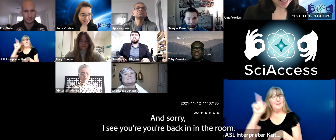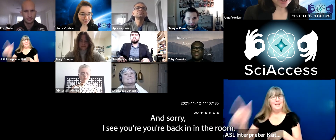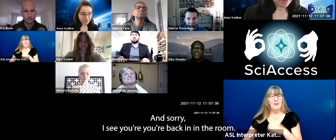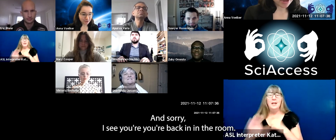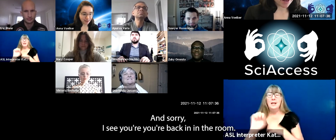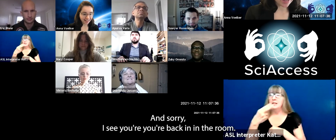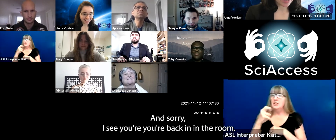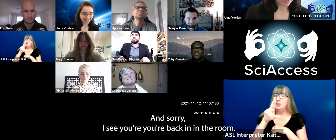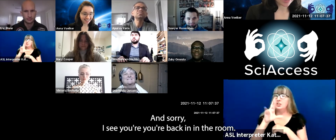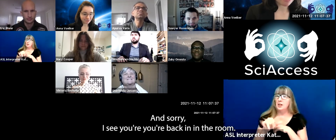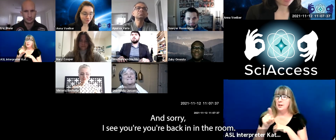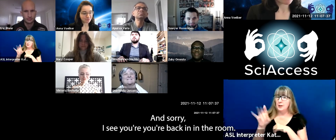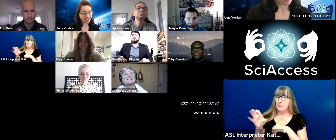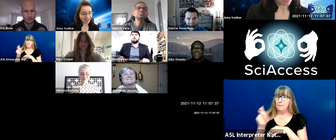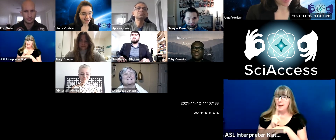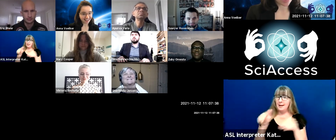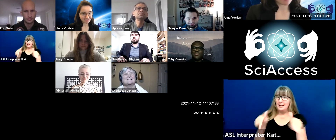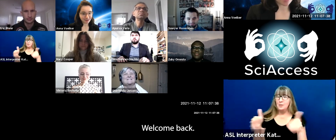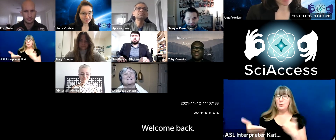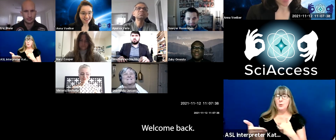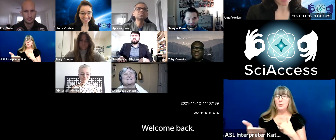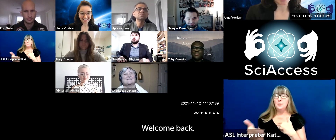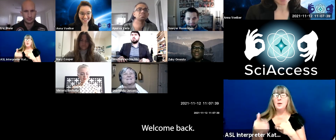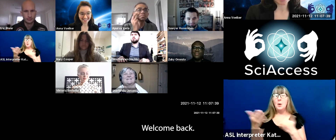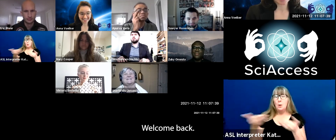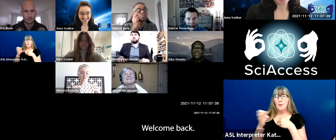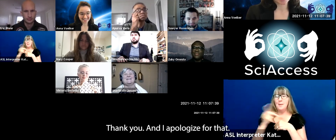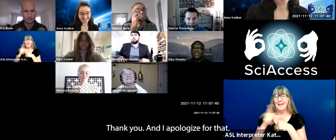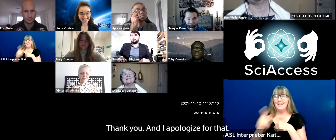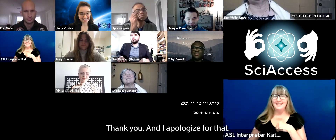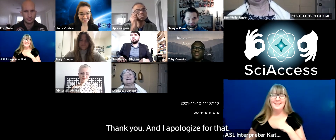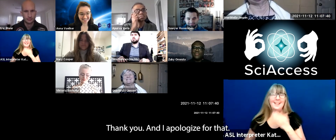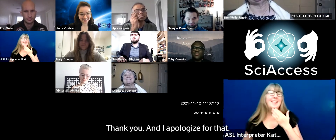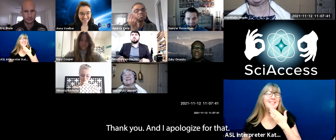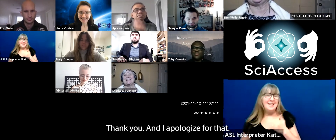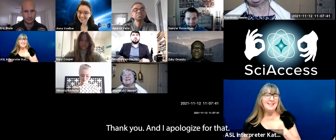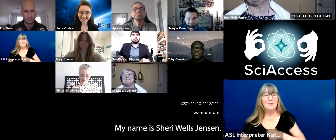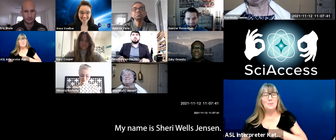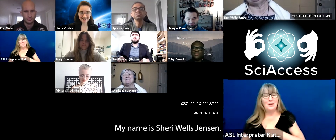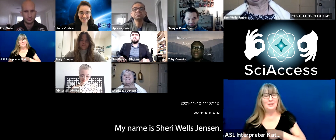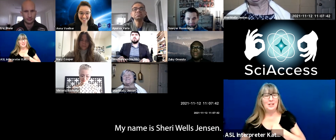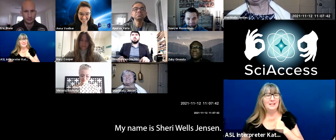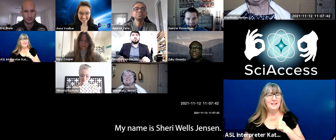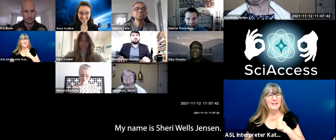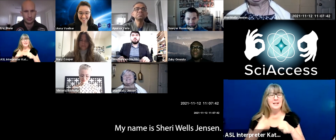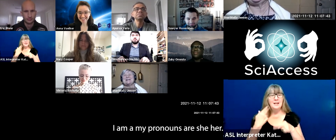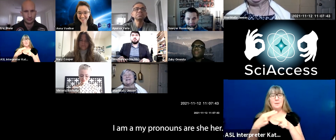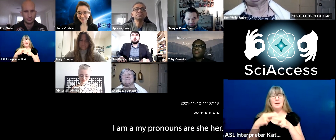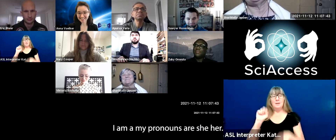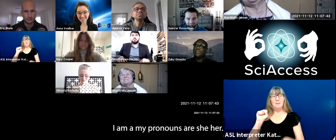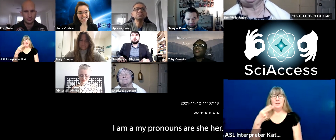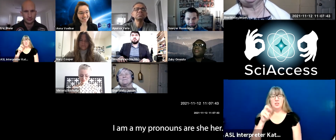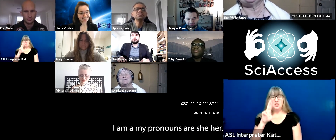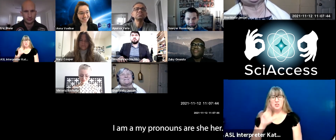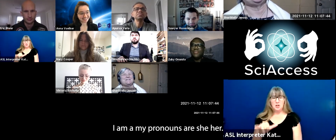Sherry, I see you're back in the room. Welcome back. Thank you, and I apologize for that. My name is Sherry Wells Jensen. I